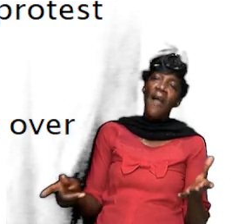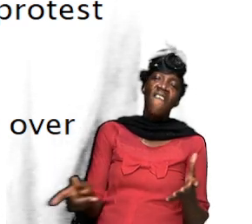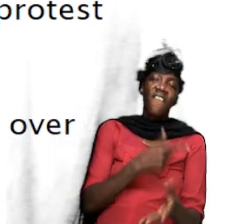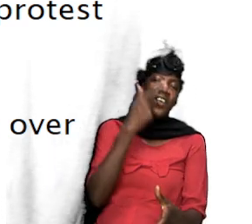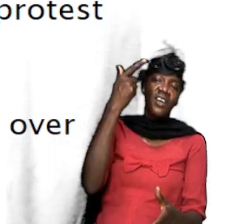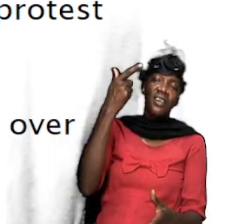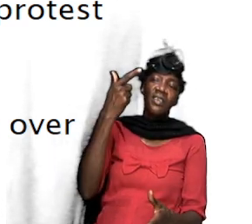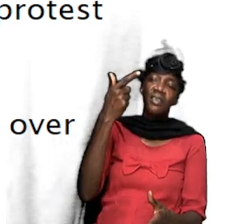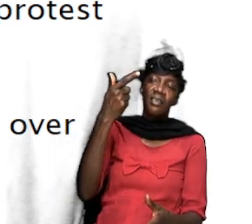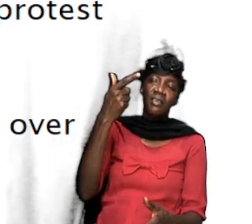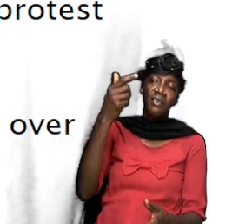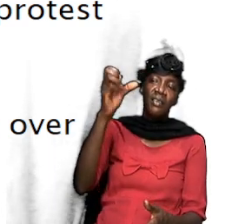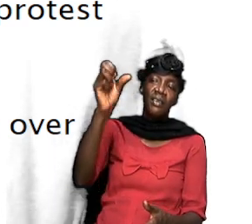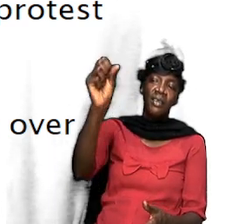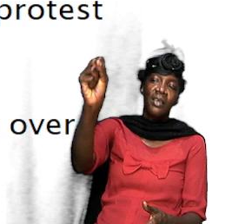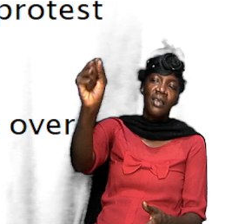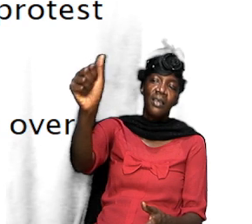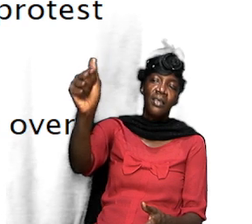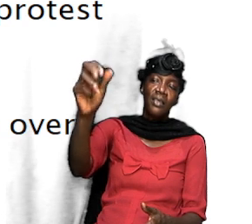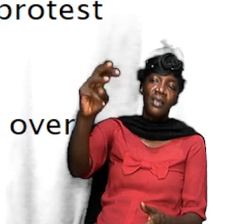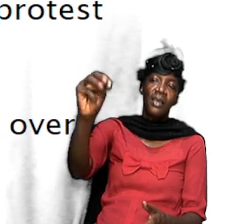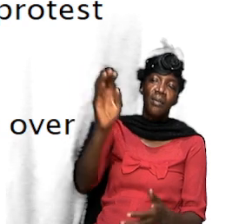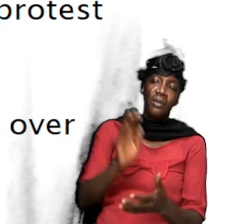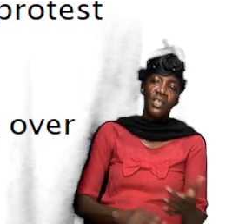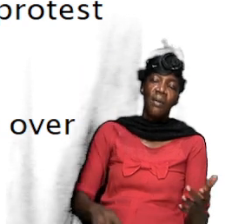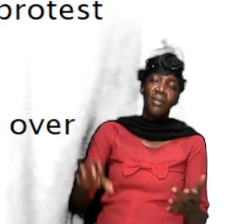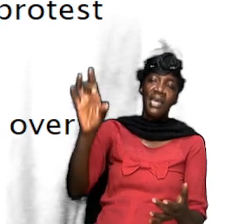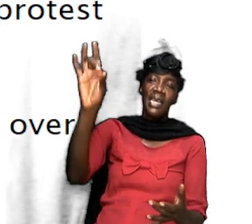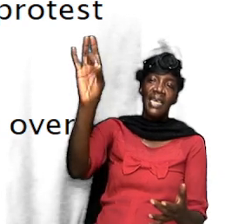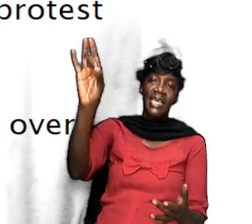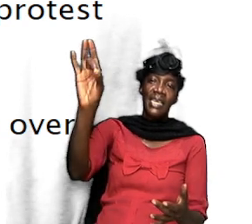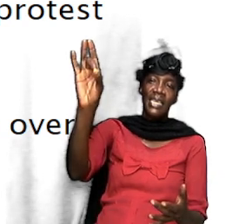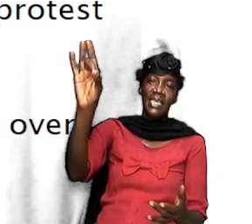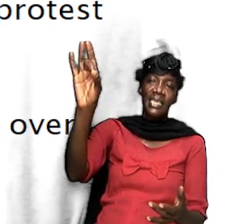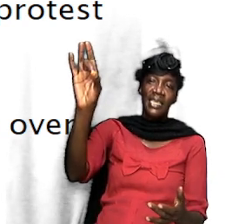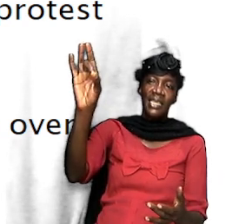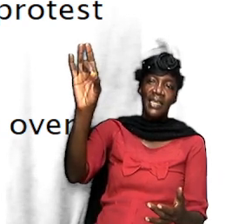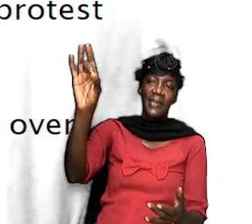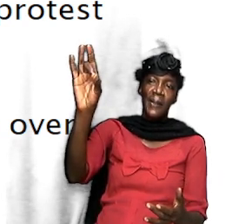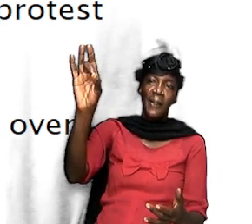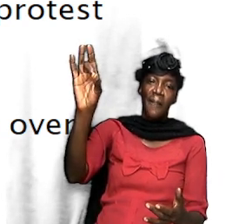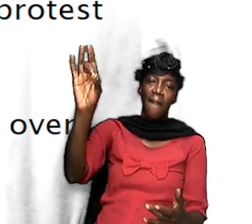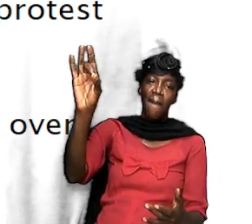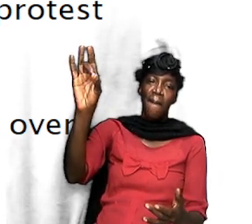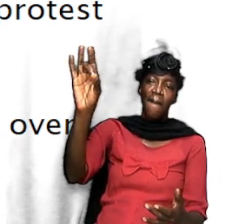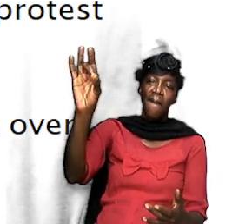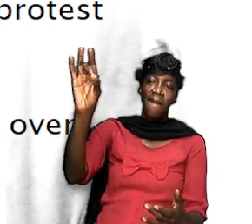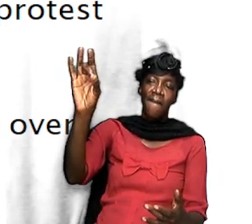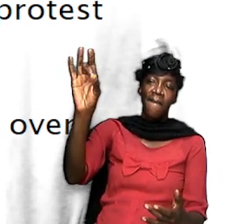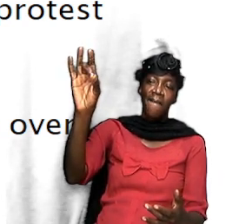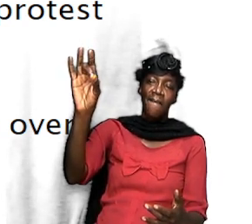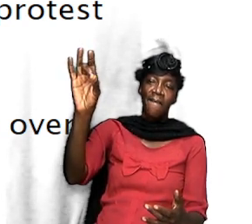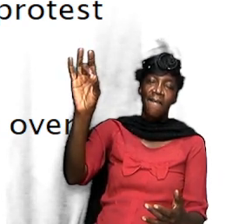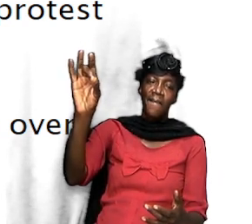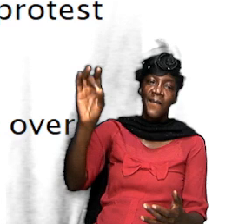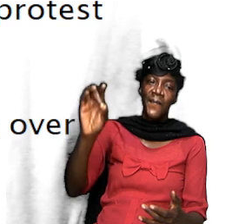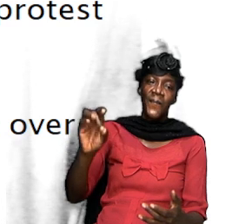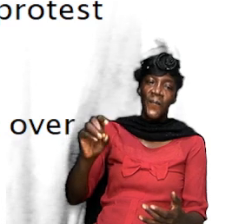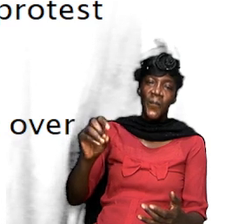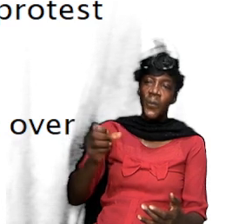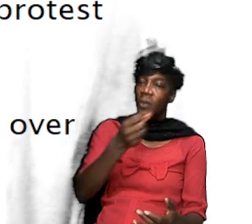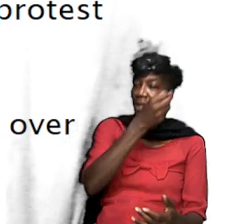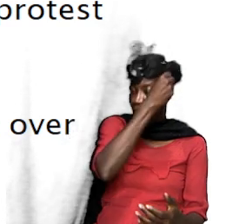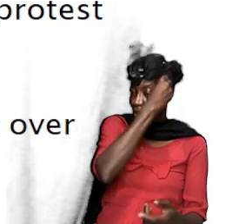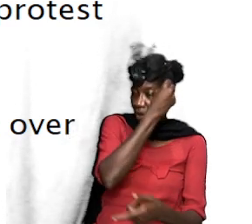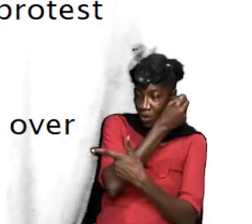Samuel chapter 8. Because Saul, the prophet, was old. And the scripture is going to tell us.